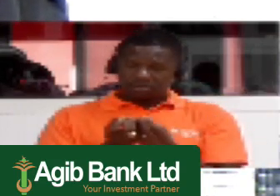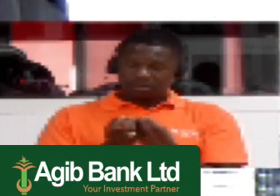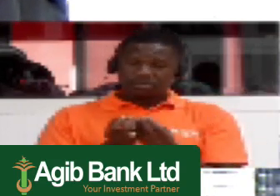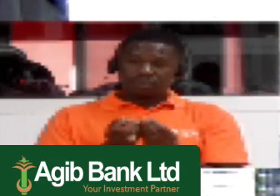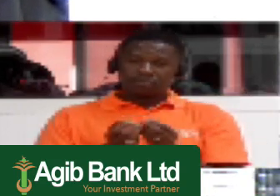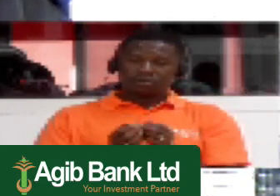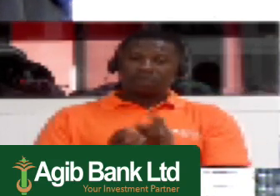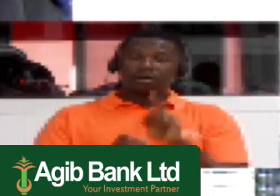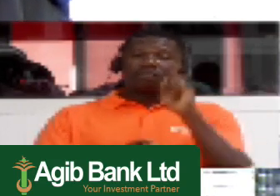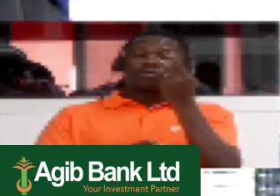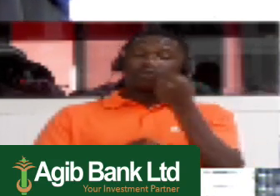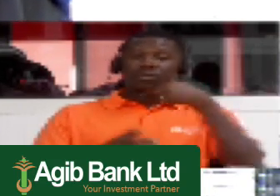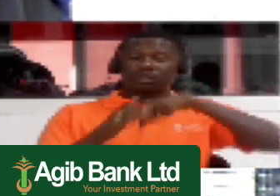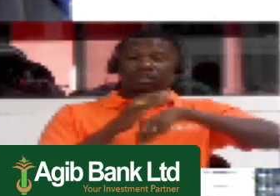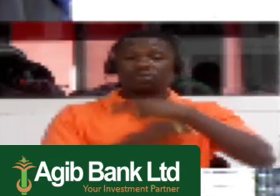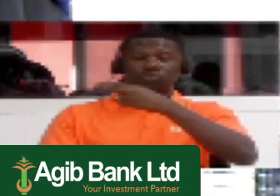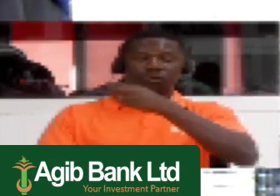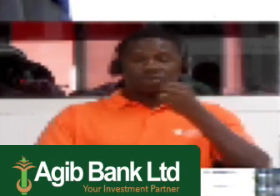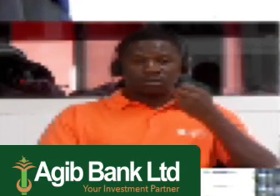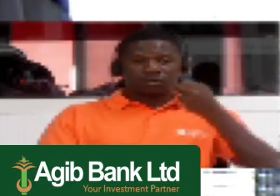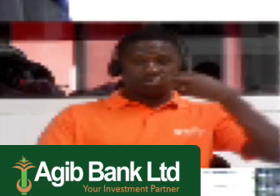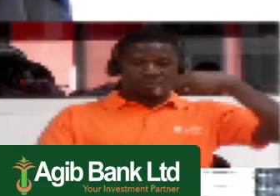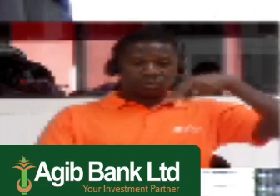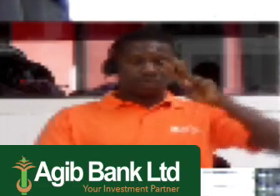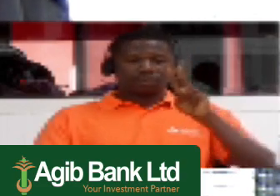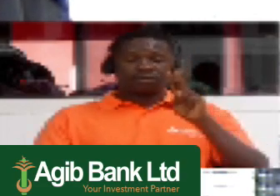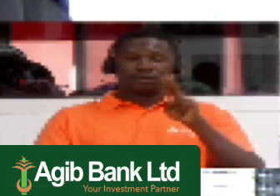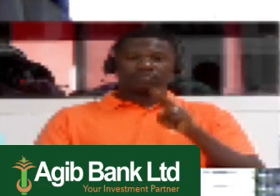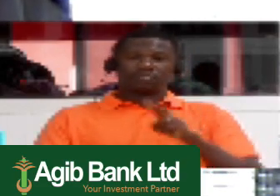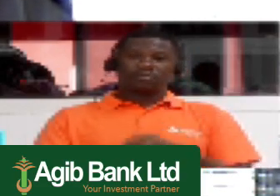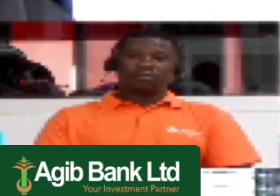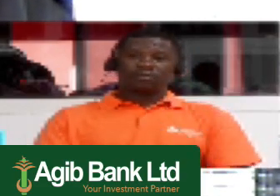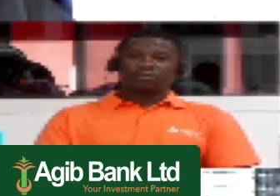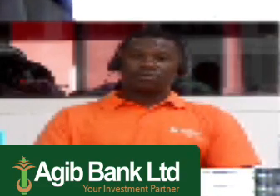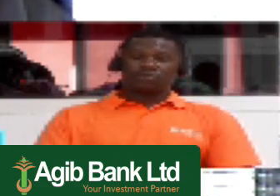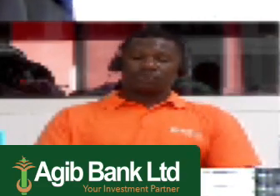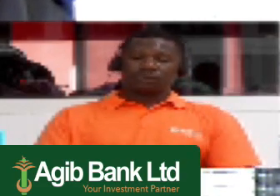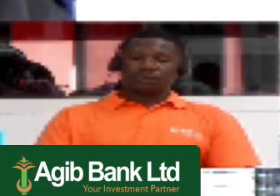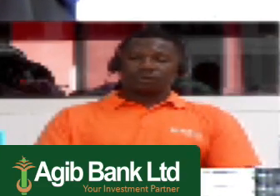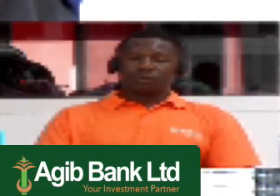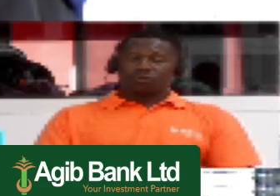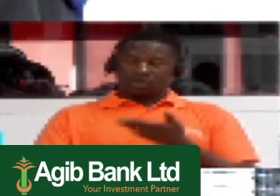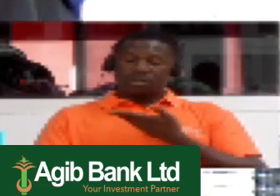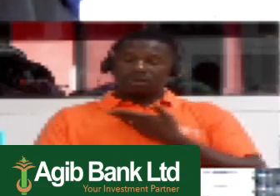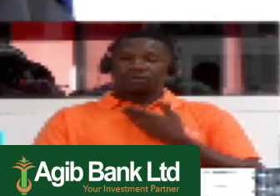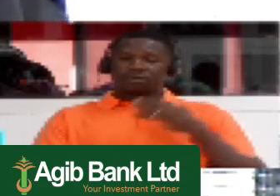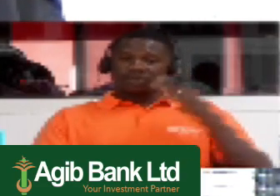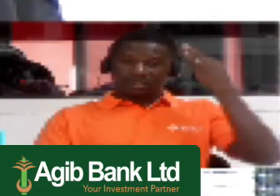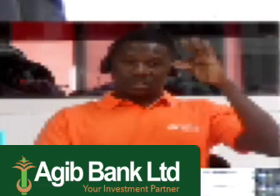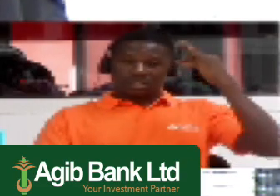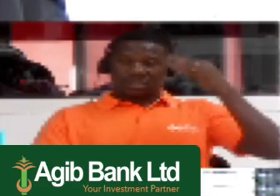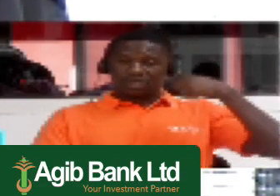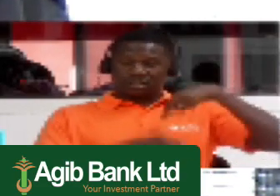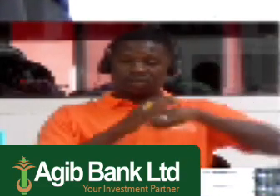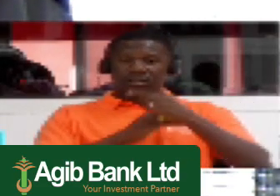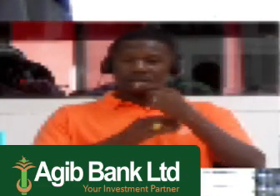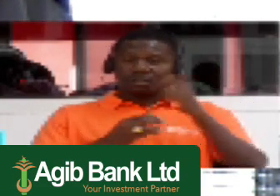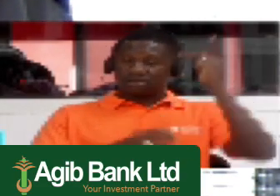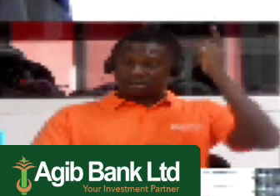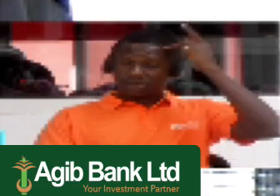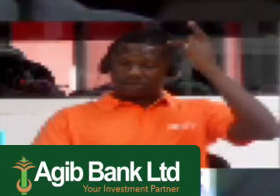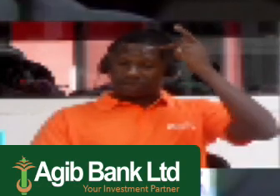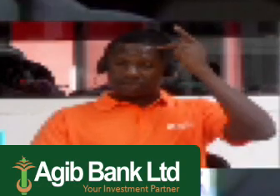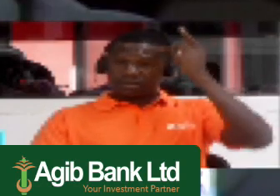all 2012 firstly in 2012 nata course soto min keta kanilai. We had a course in Kanilai.